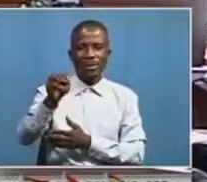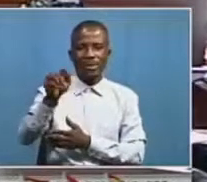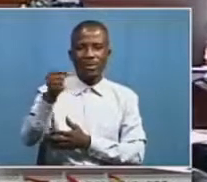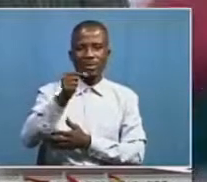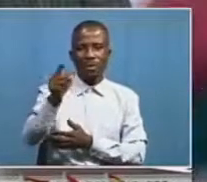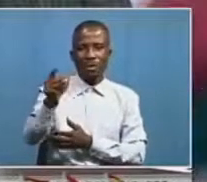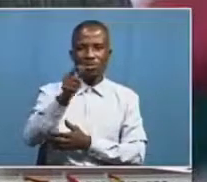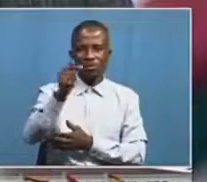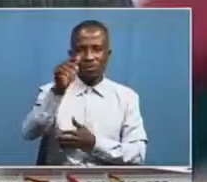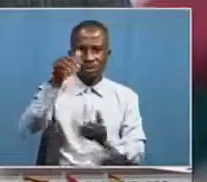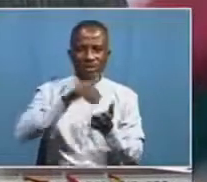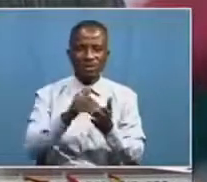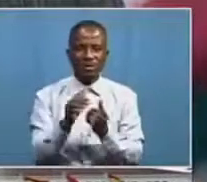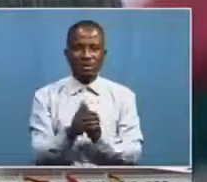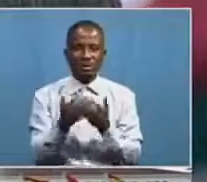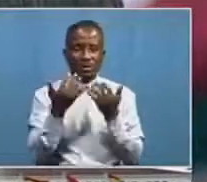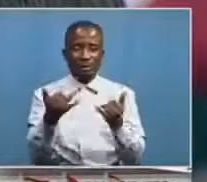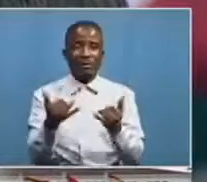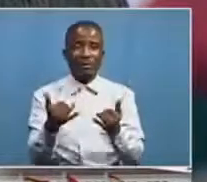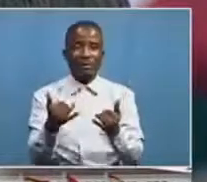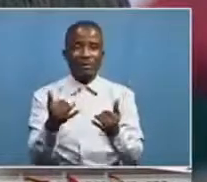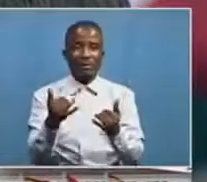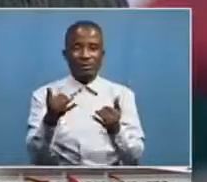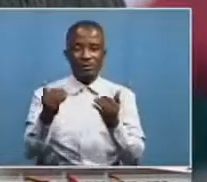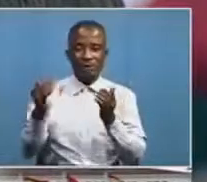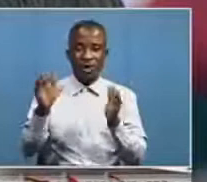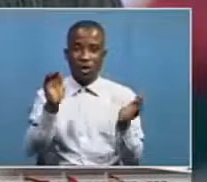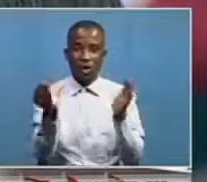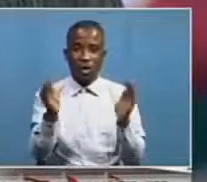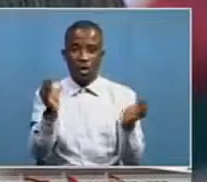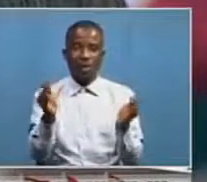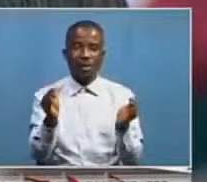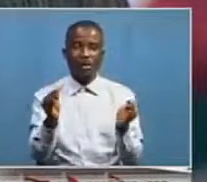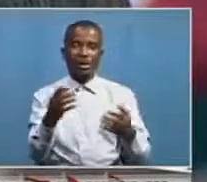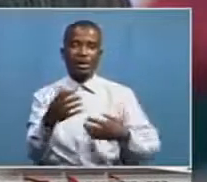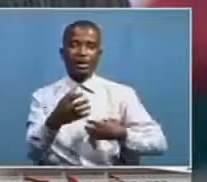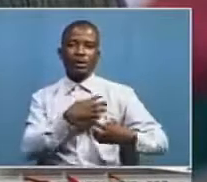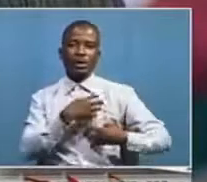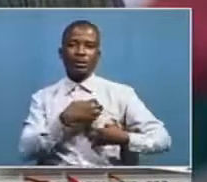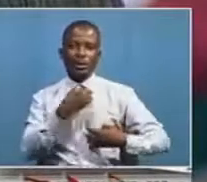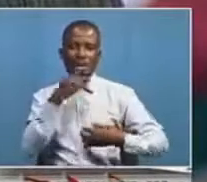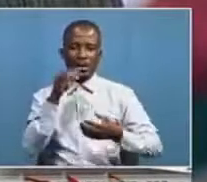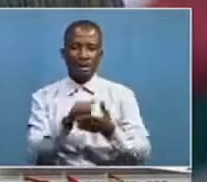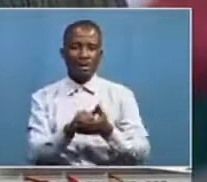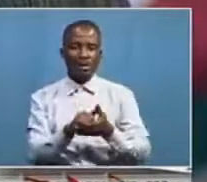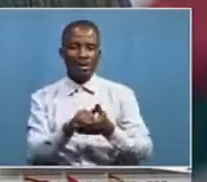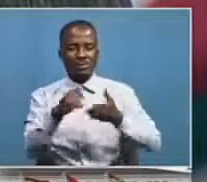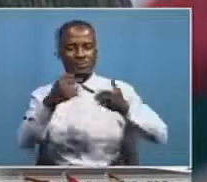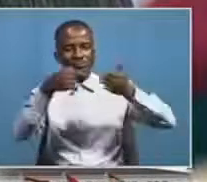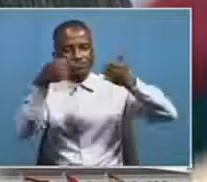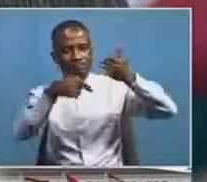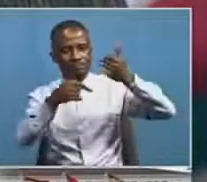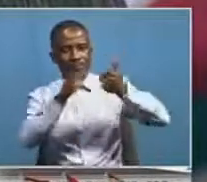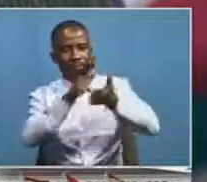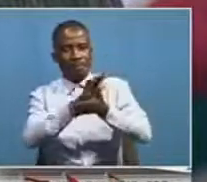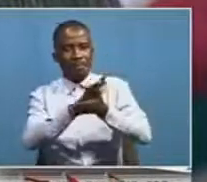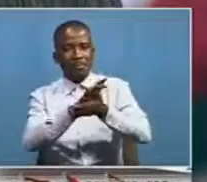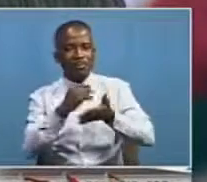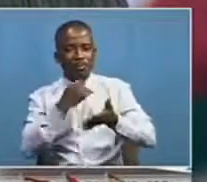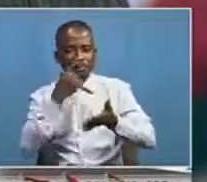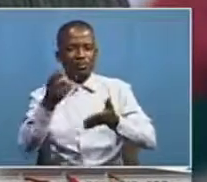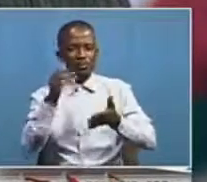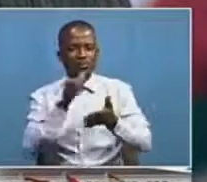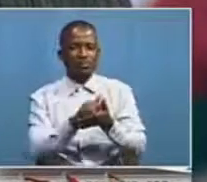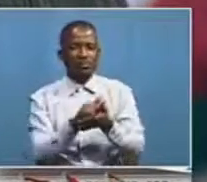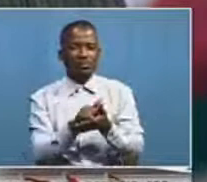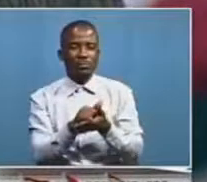13,121,111. As a result of this erroneous reference, the petitioner pleaded at paragraph 6, 7, 8,